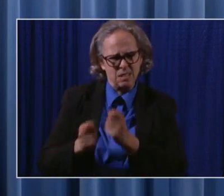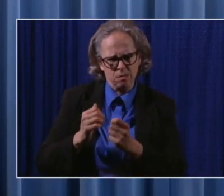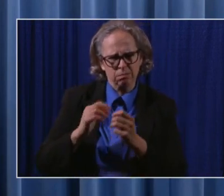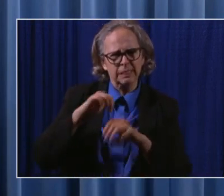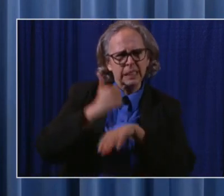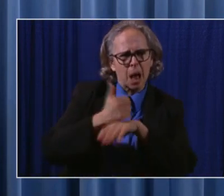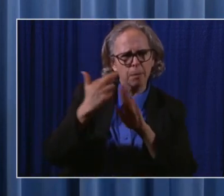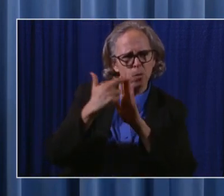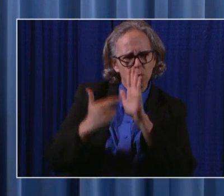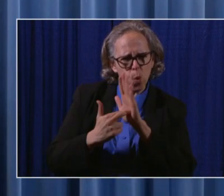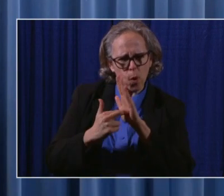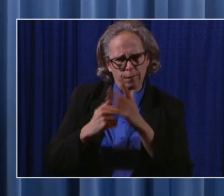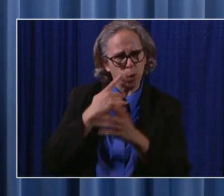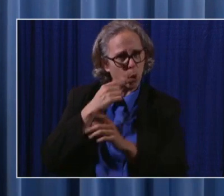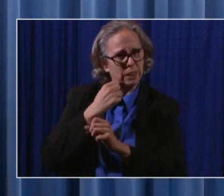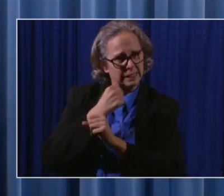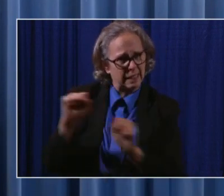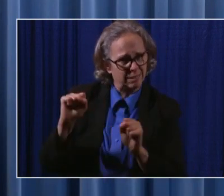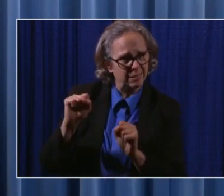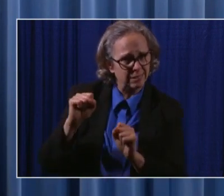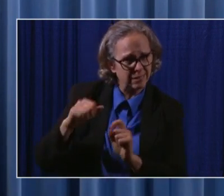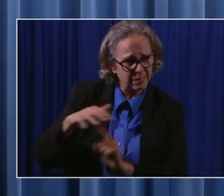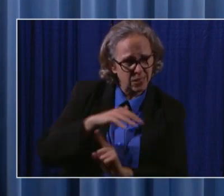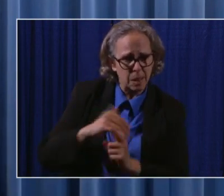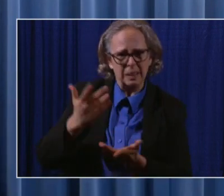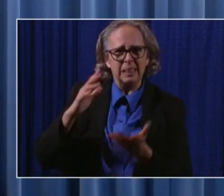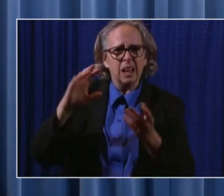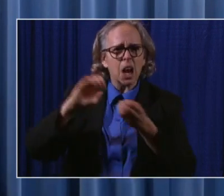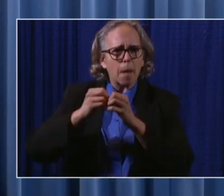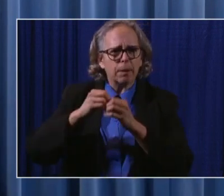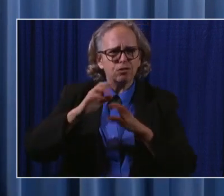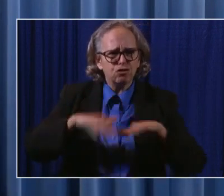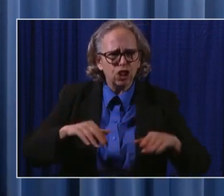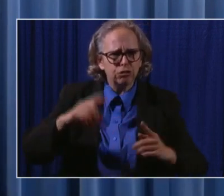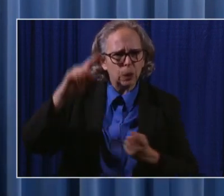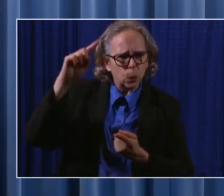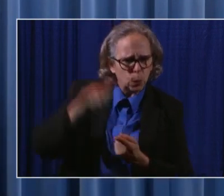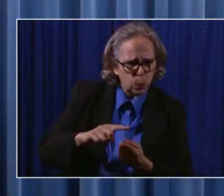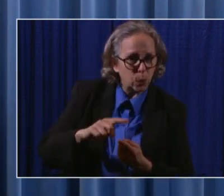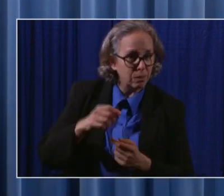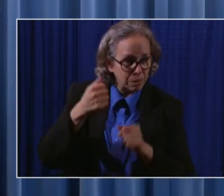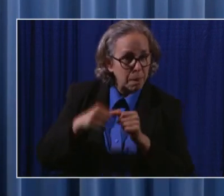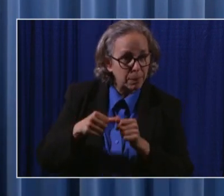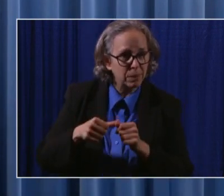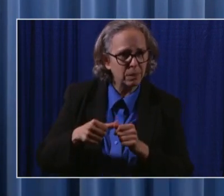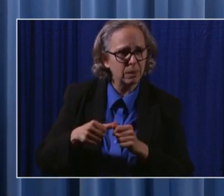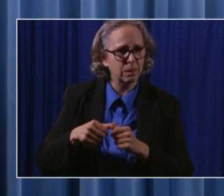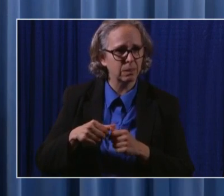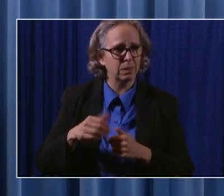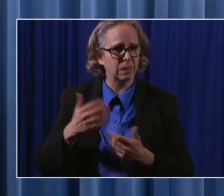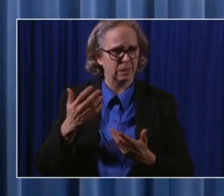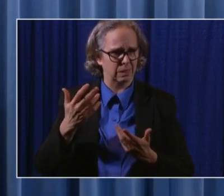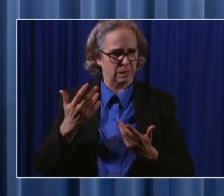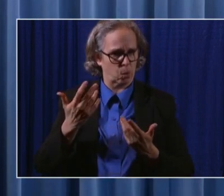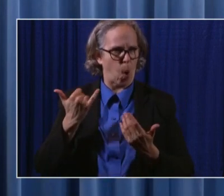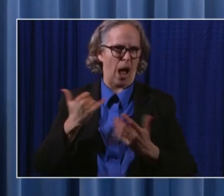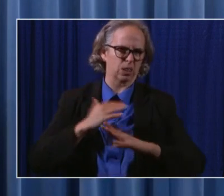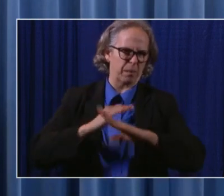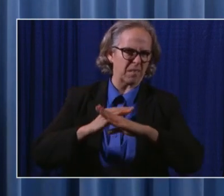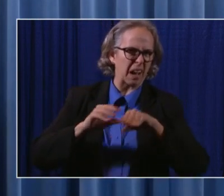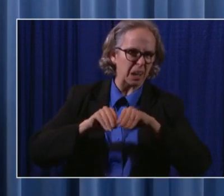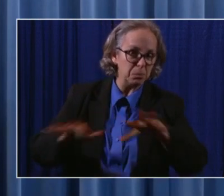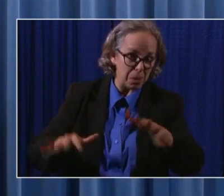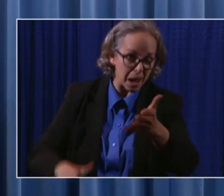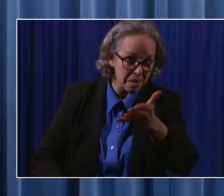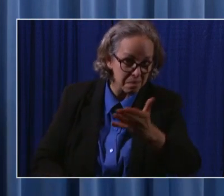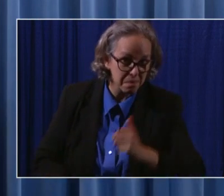and to reduce the chances of spread of that virus. And one of the ways we've